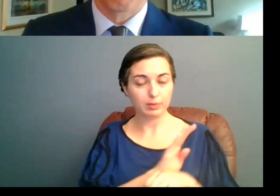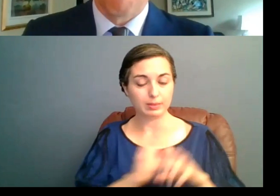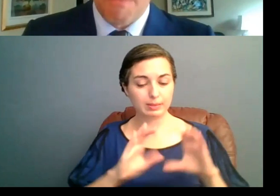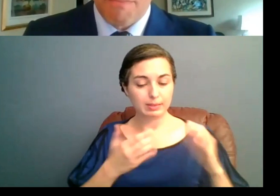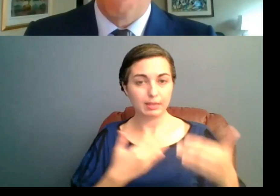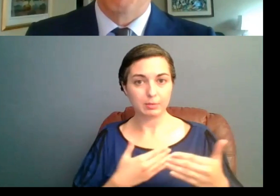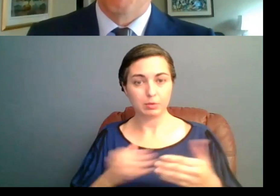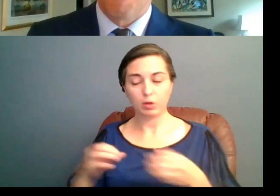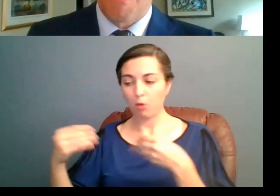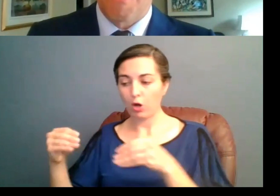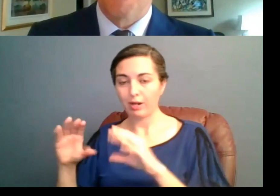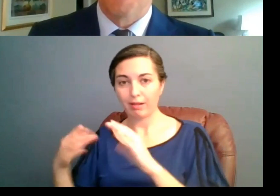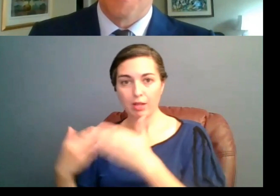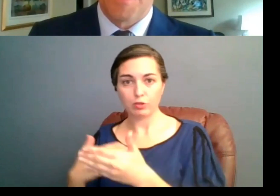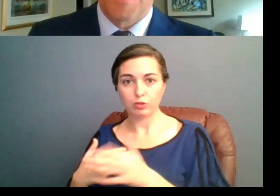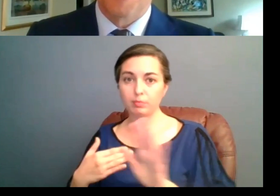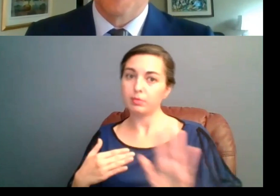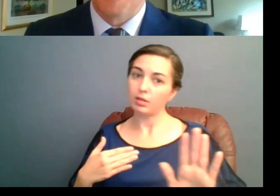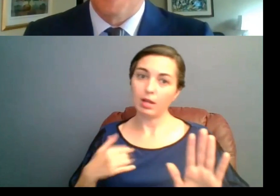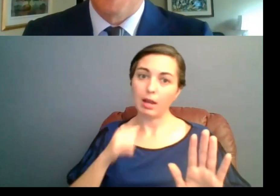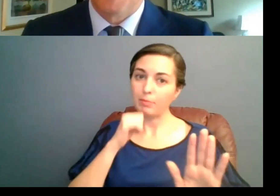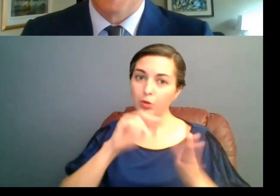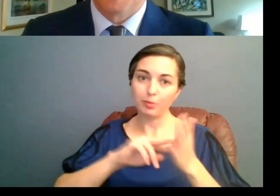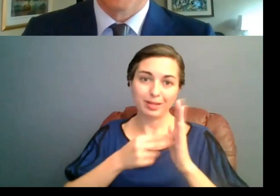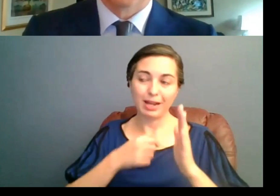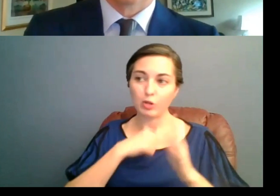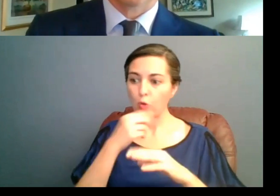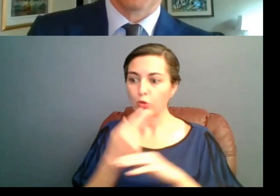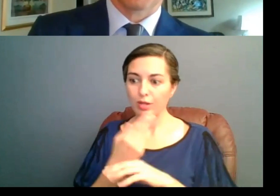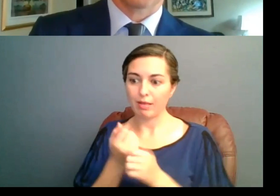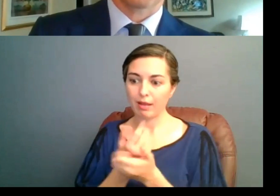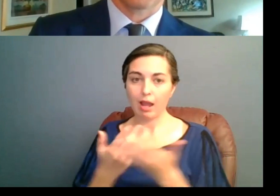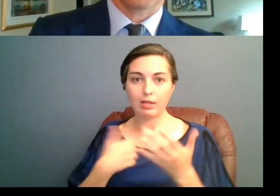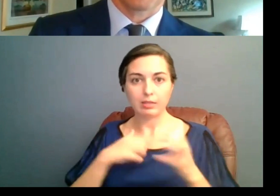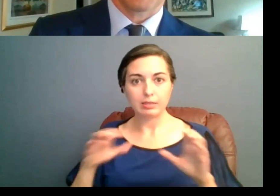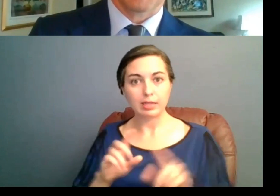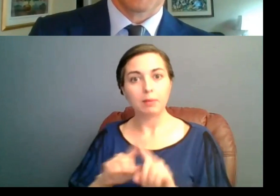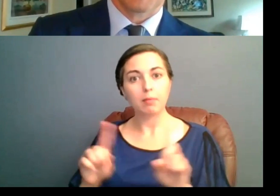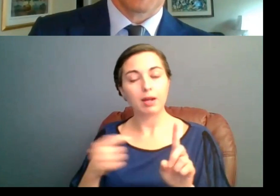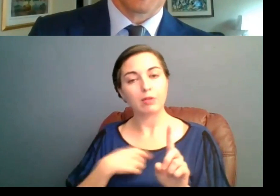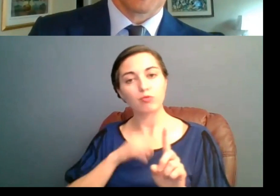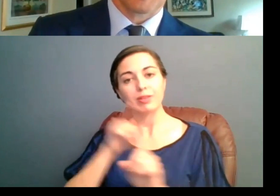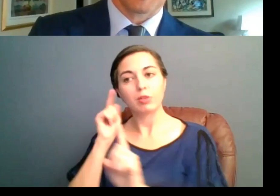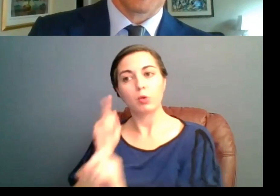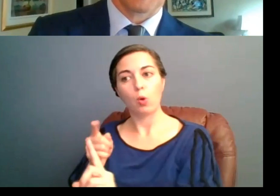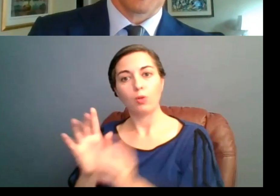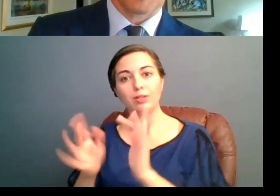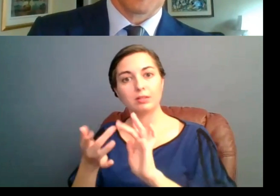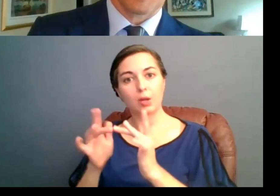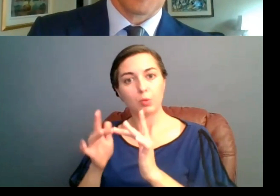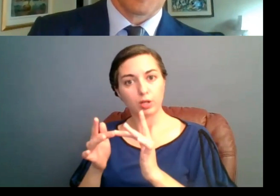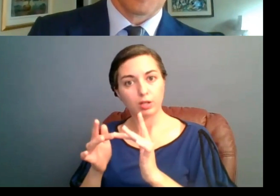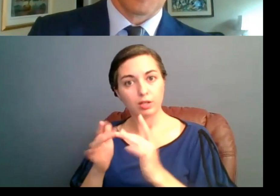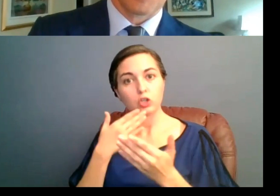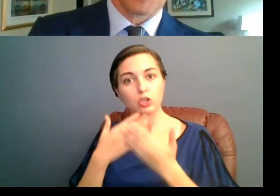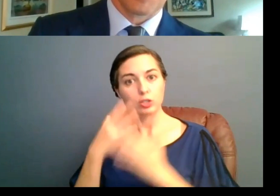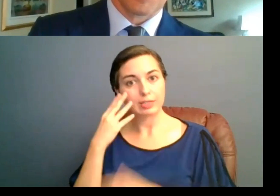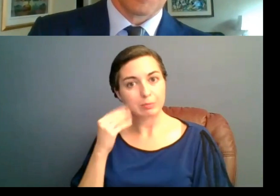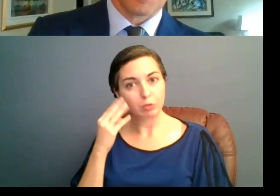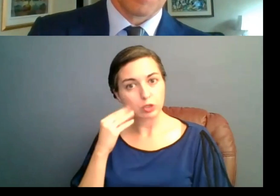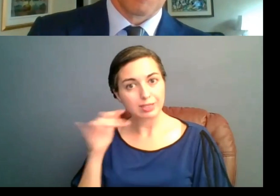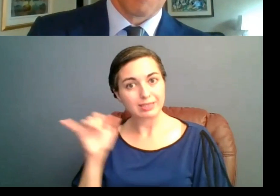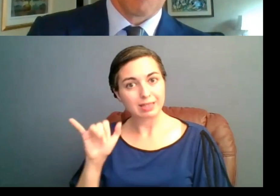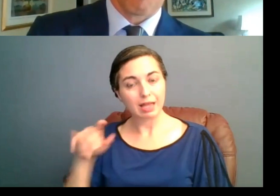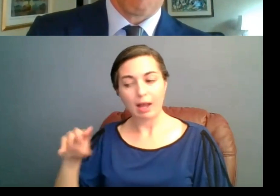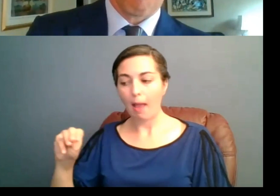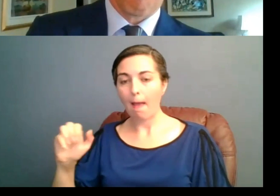or a marketing classroom. Not to say I don't use anything that I did, but it's really about the networking and getting good experience like Maddie